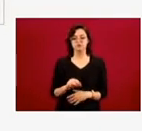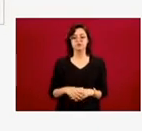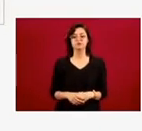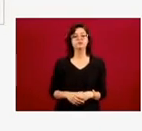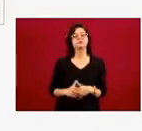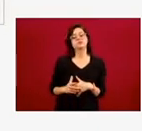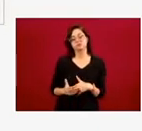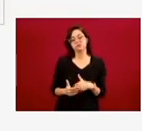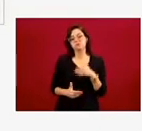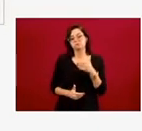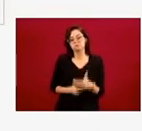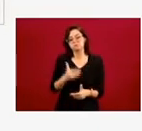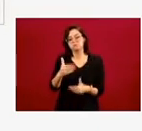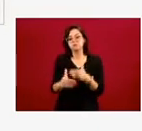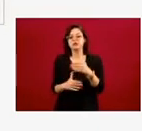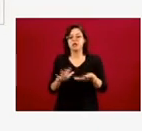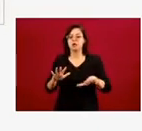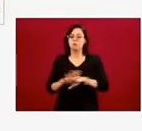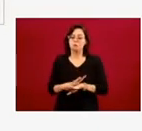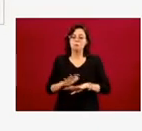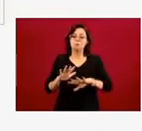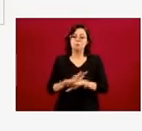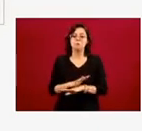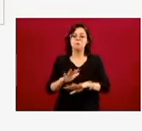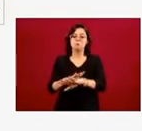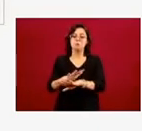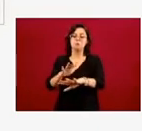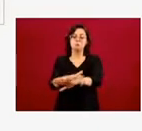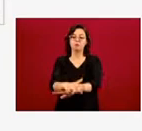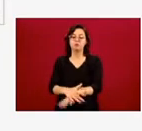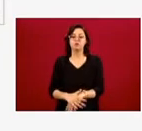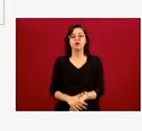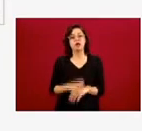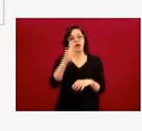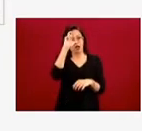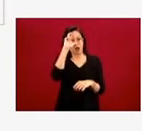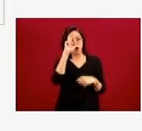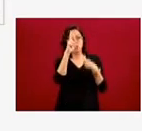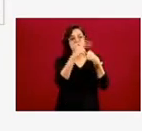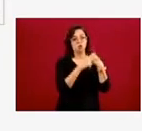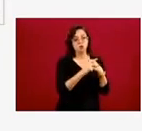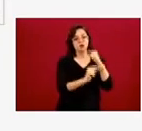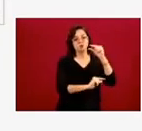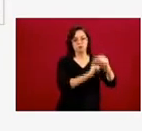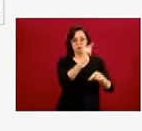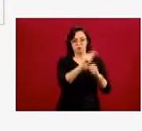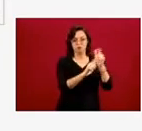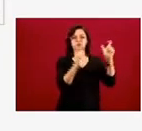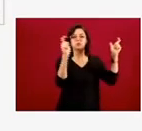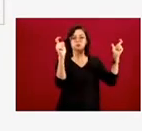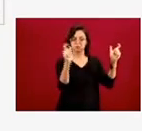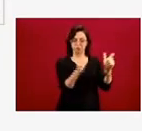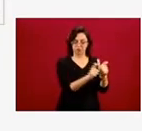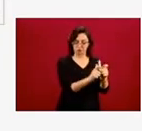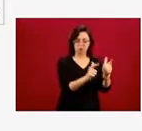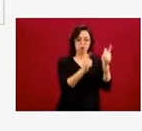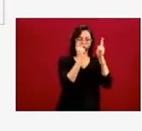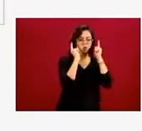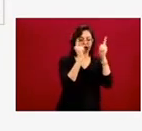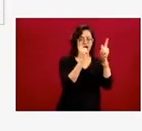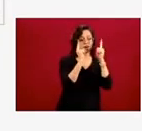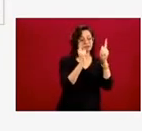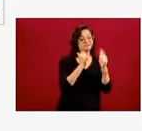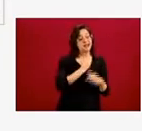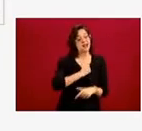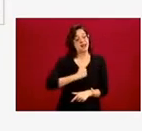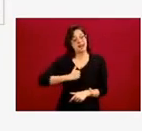the transmission rate. Of course, these numbers will continue to change, and we hope for the good of the people in